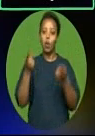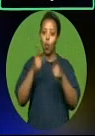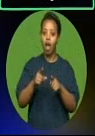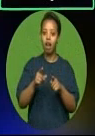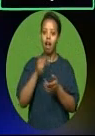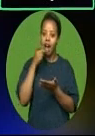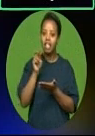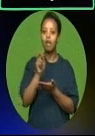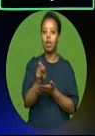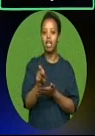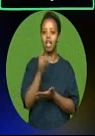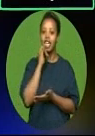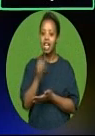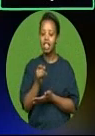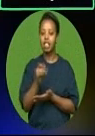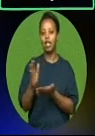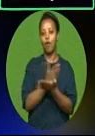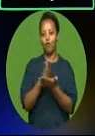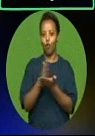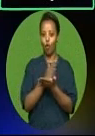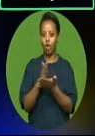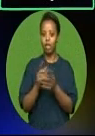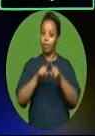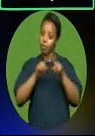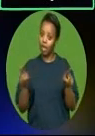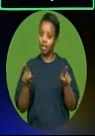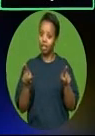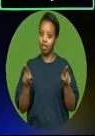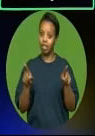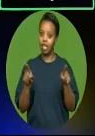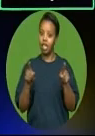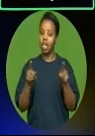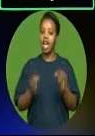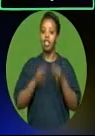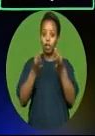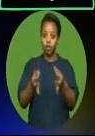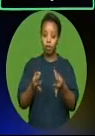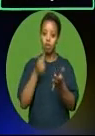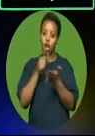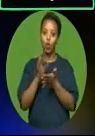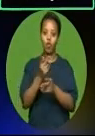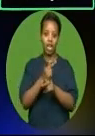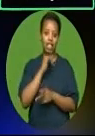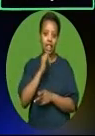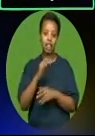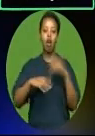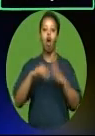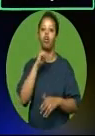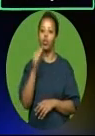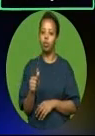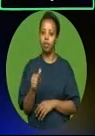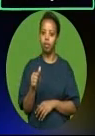an intermediary is involved, but a transferable letter of credit is